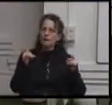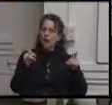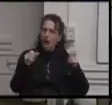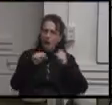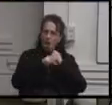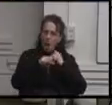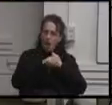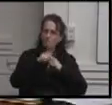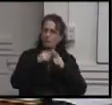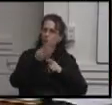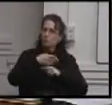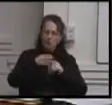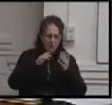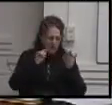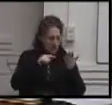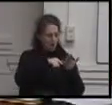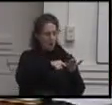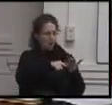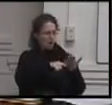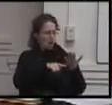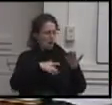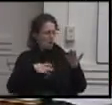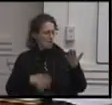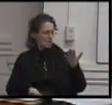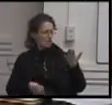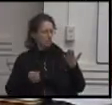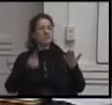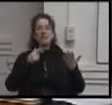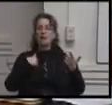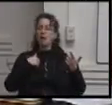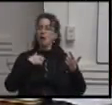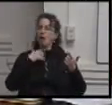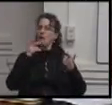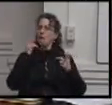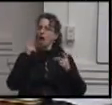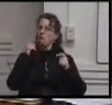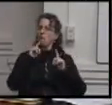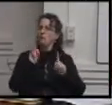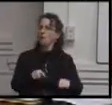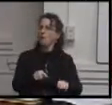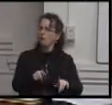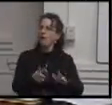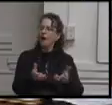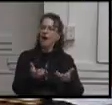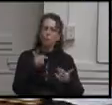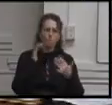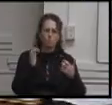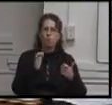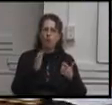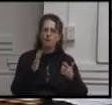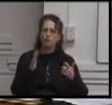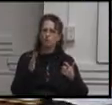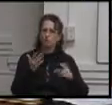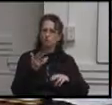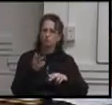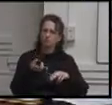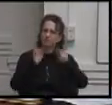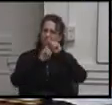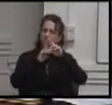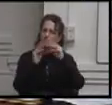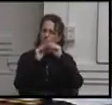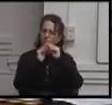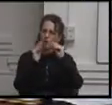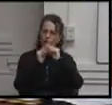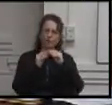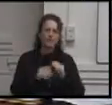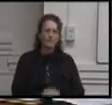the fact that I know it makes me think probably you guys know as well that the record of economic